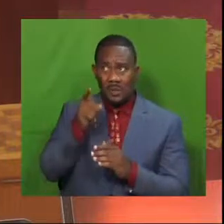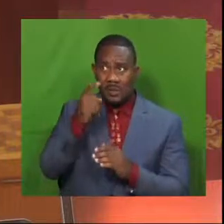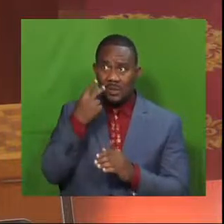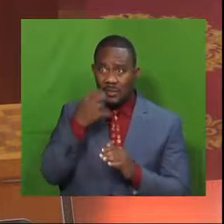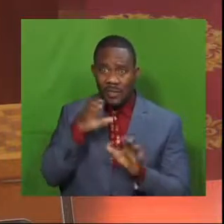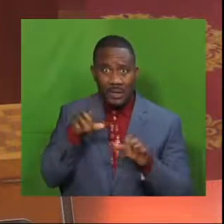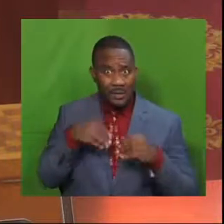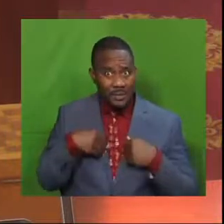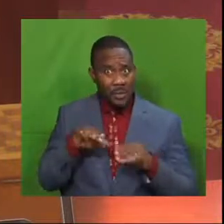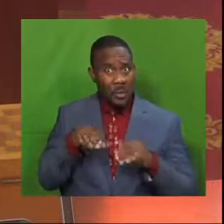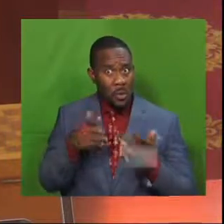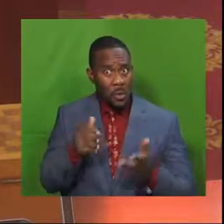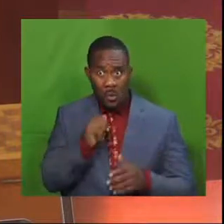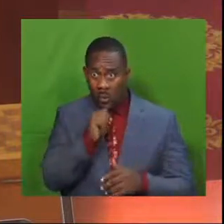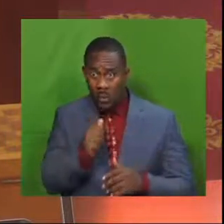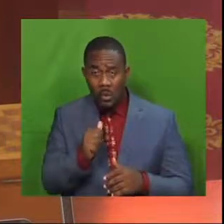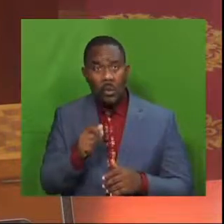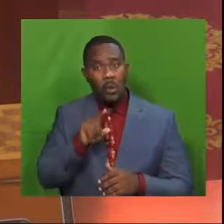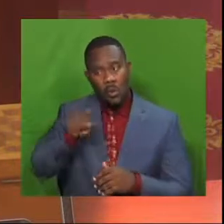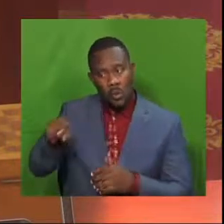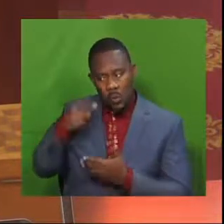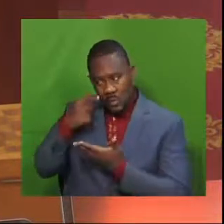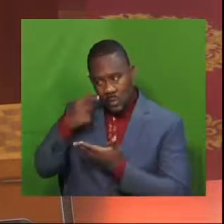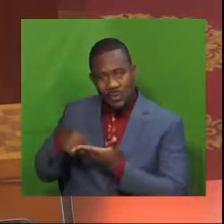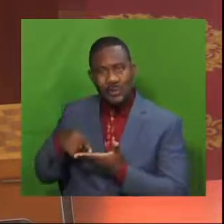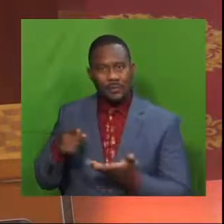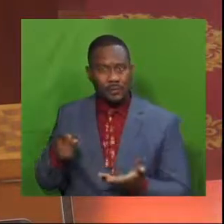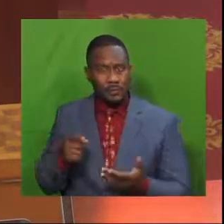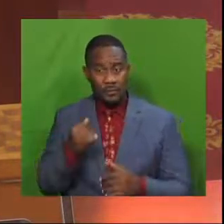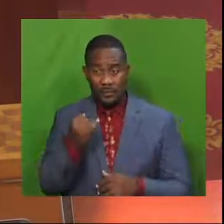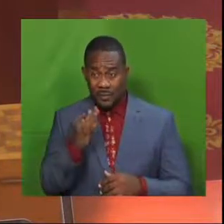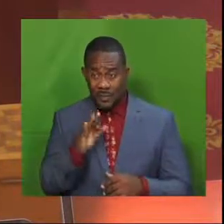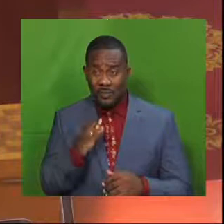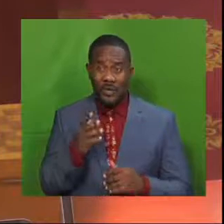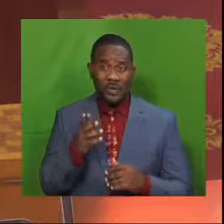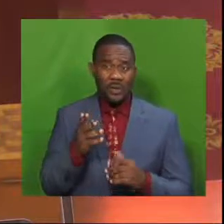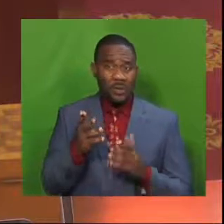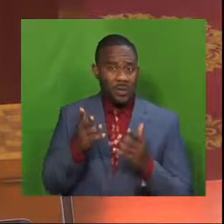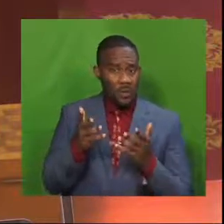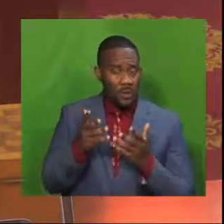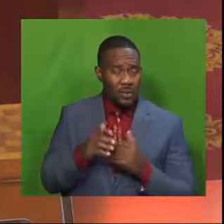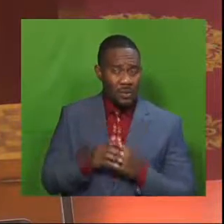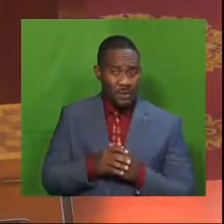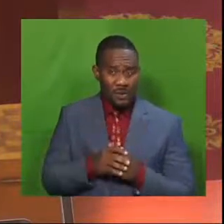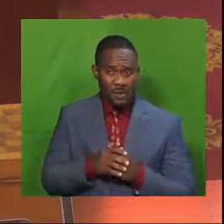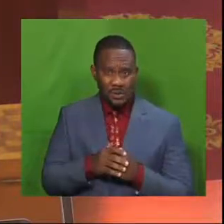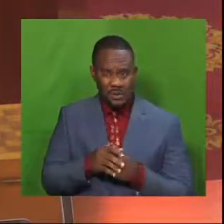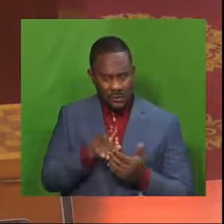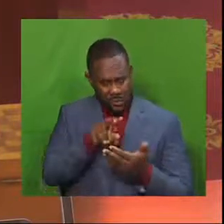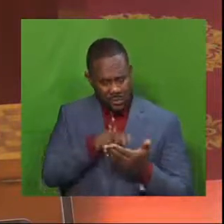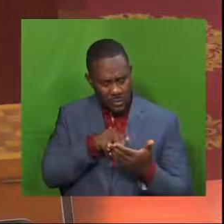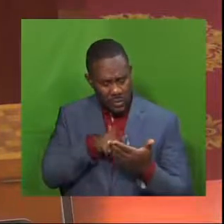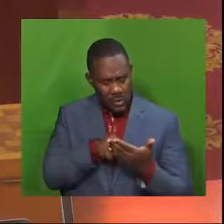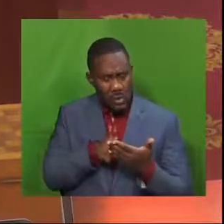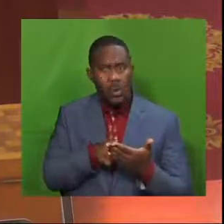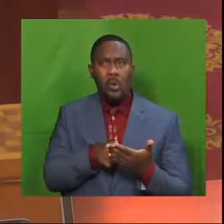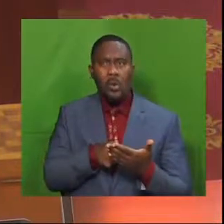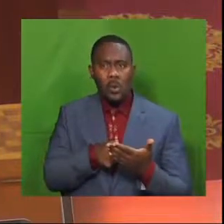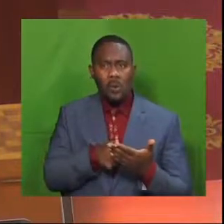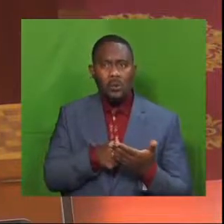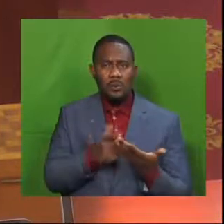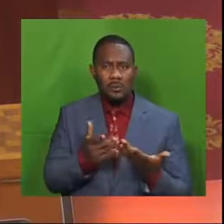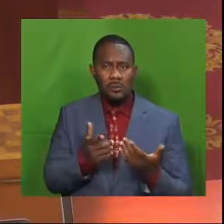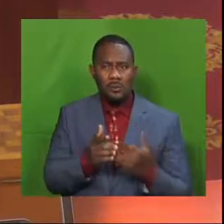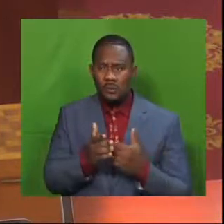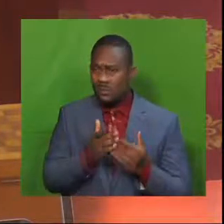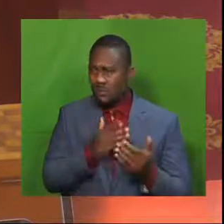And sometimes if we want members to read through and make meaningful input, you can share it.